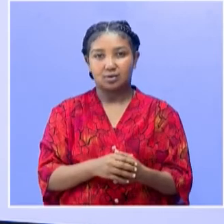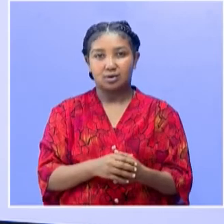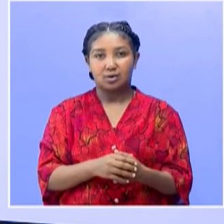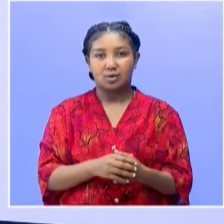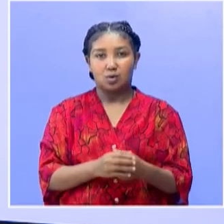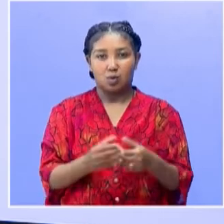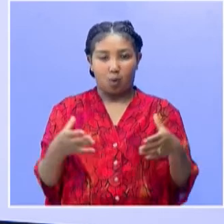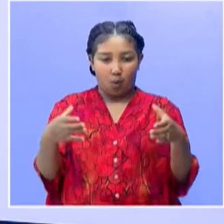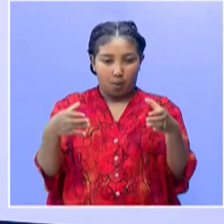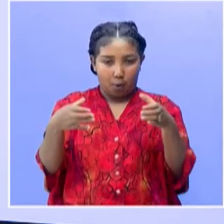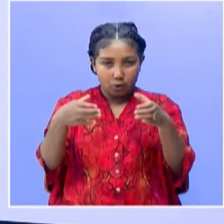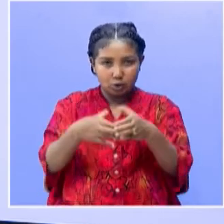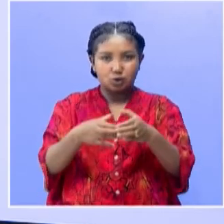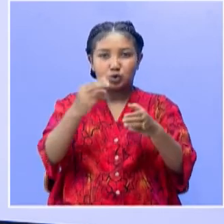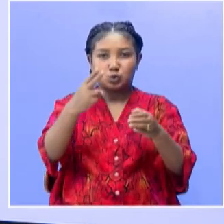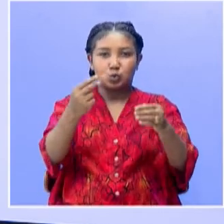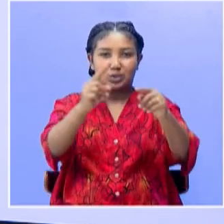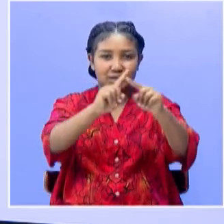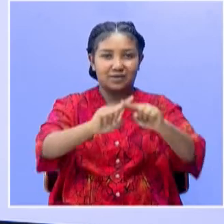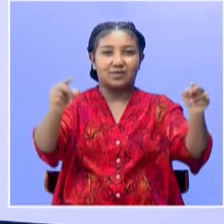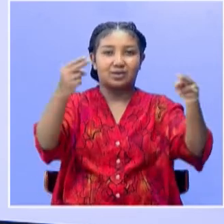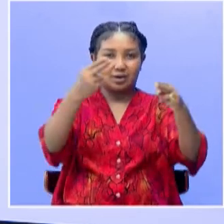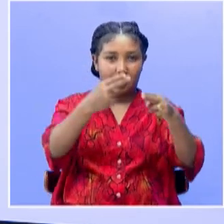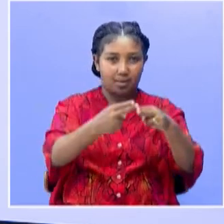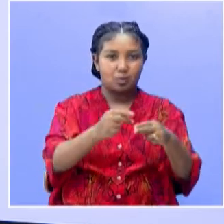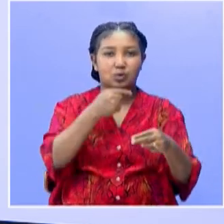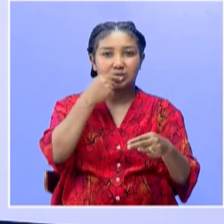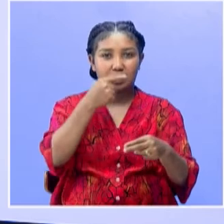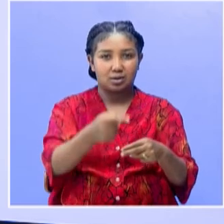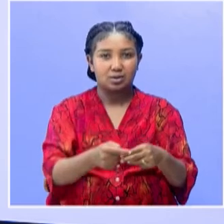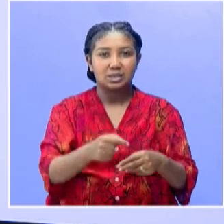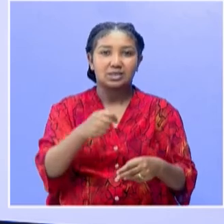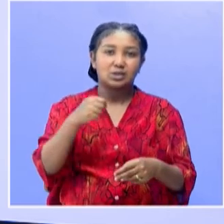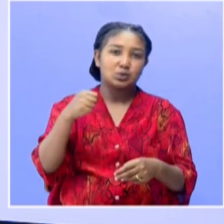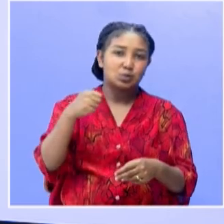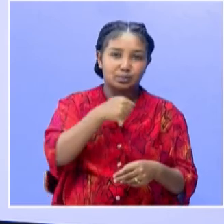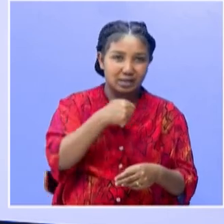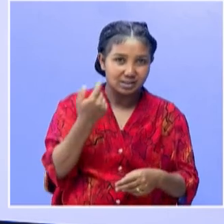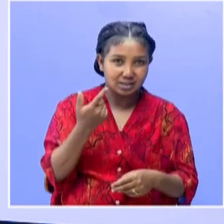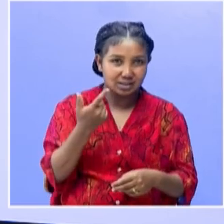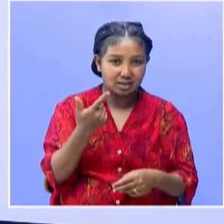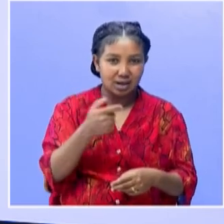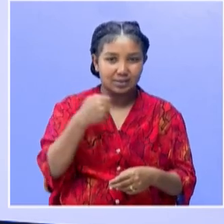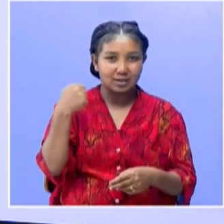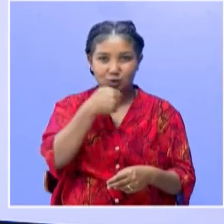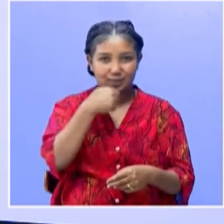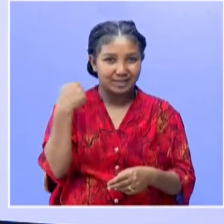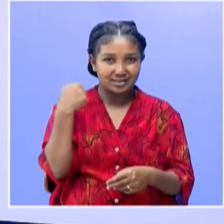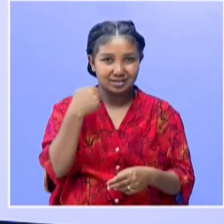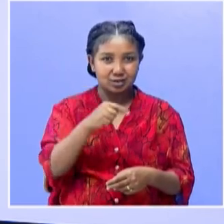compounded with two different nouns. For example, you say toothpaste for the brush.